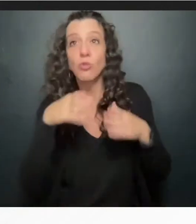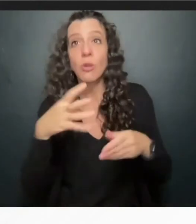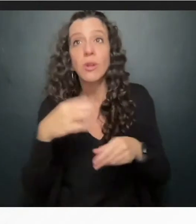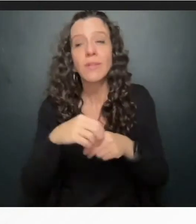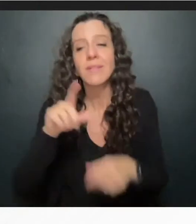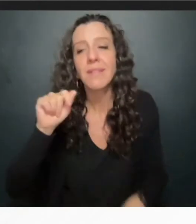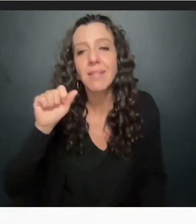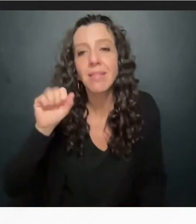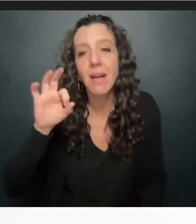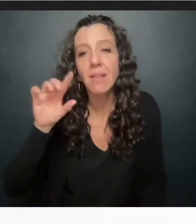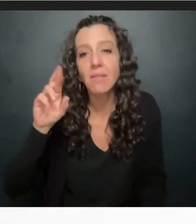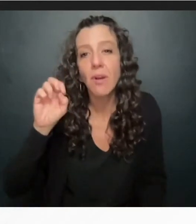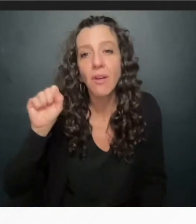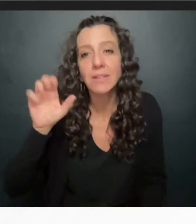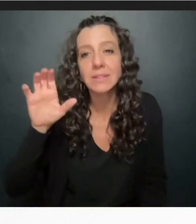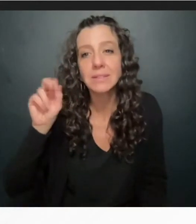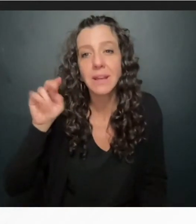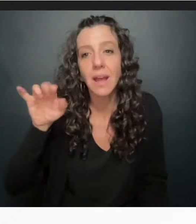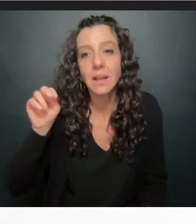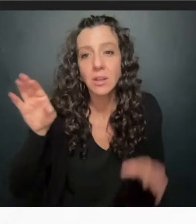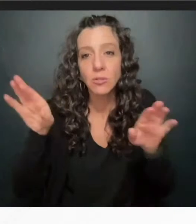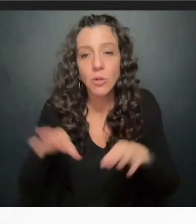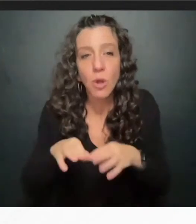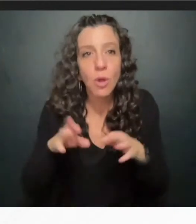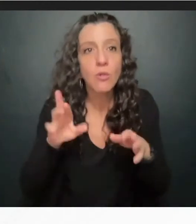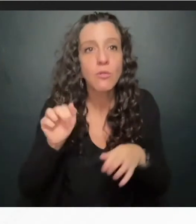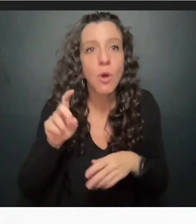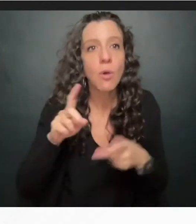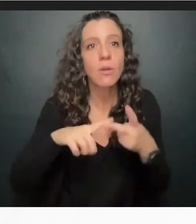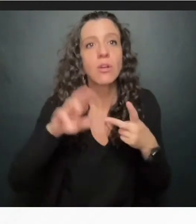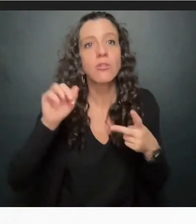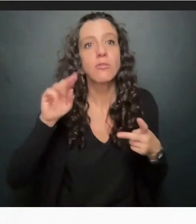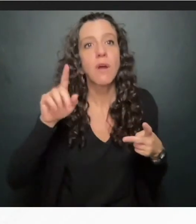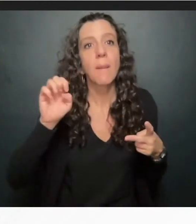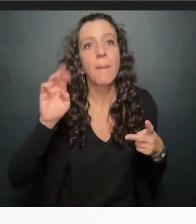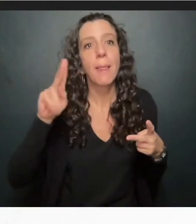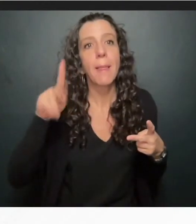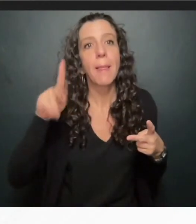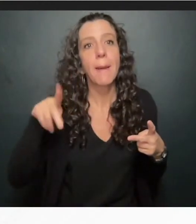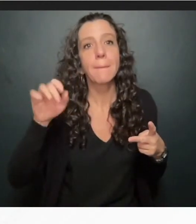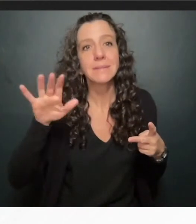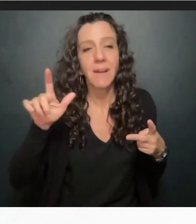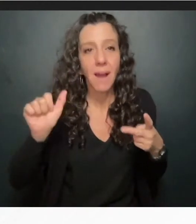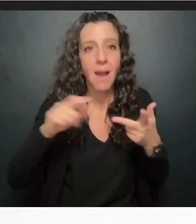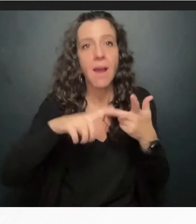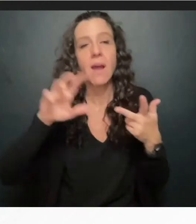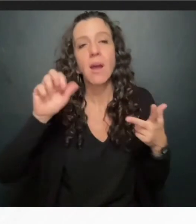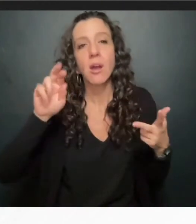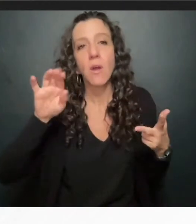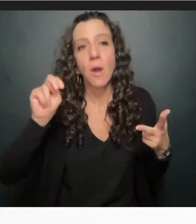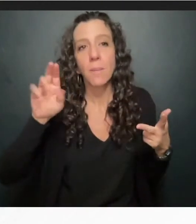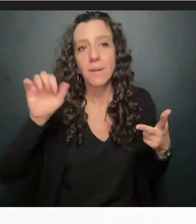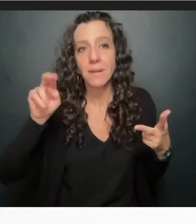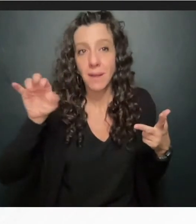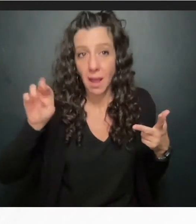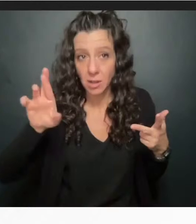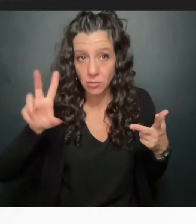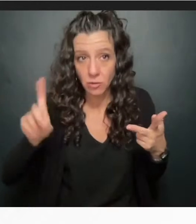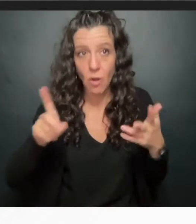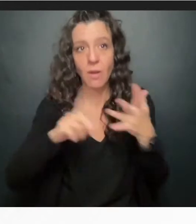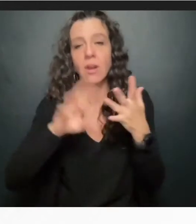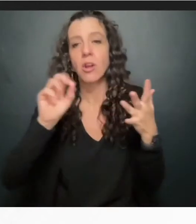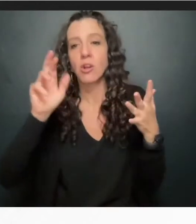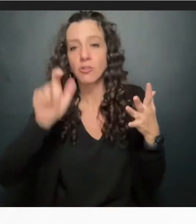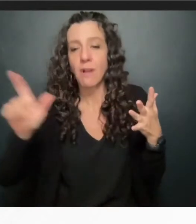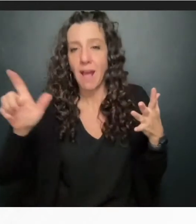Flores Canyon Road, Rambla Pacifica, Carbon Canyon Road, and Corral Canyon. Now remember, after